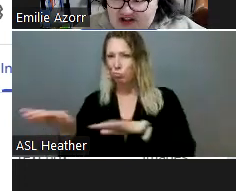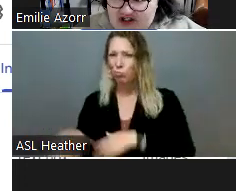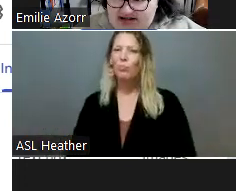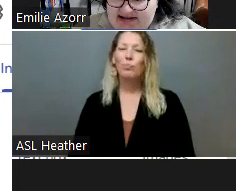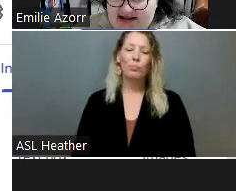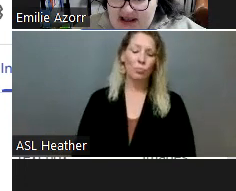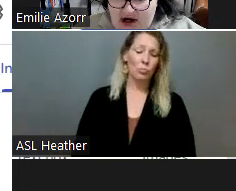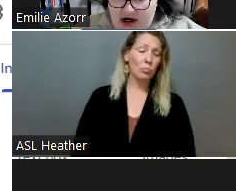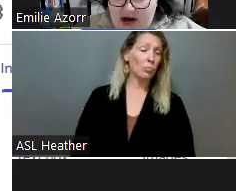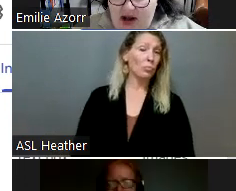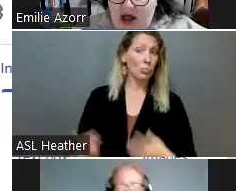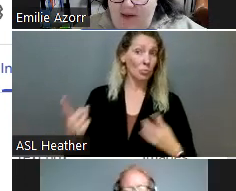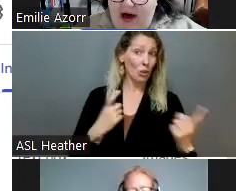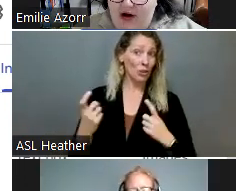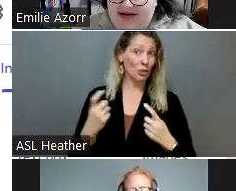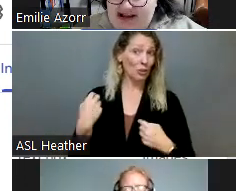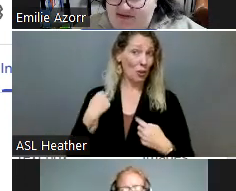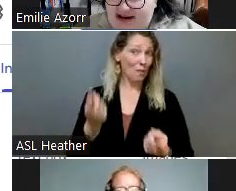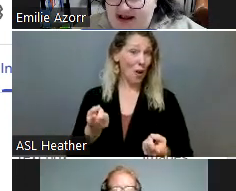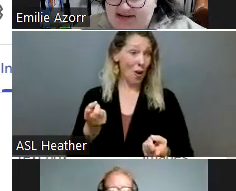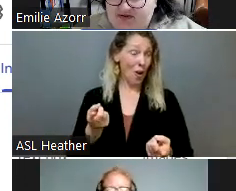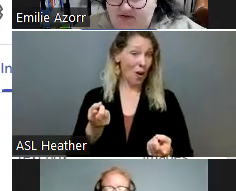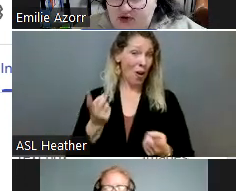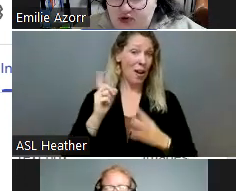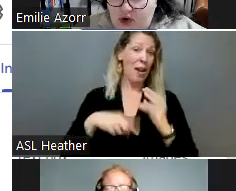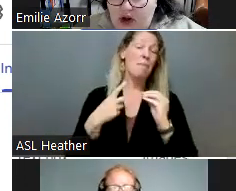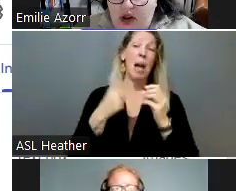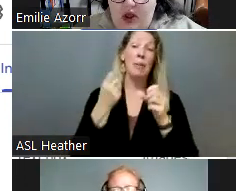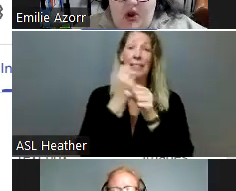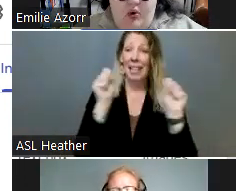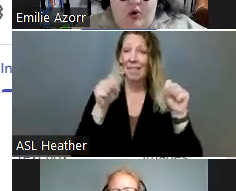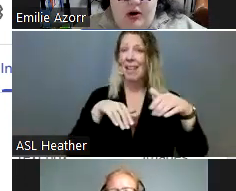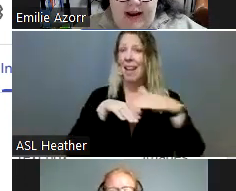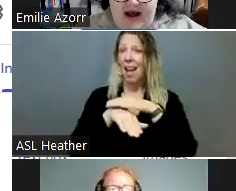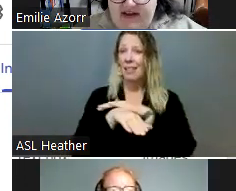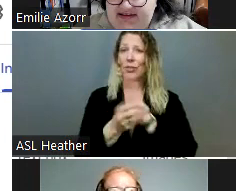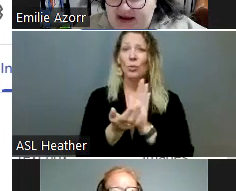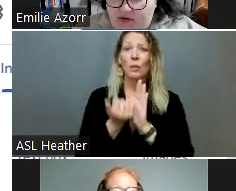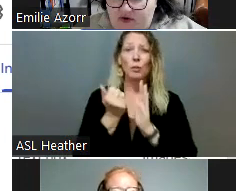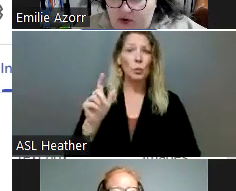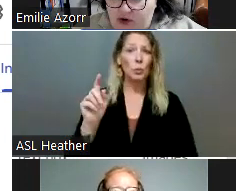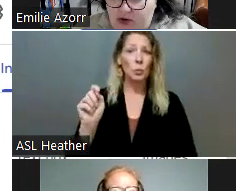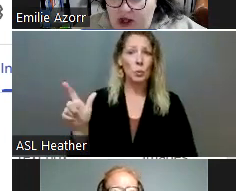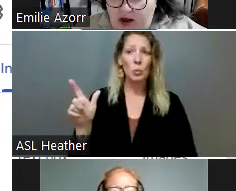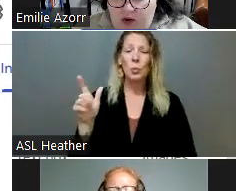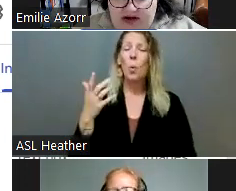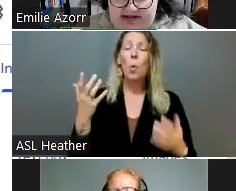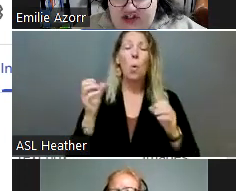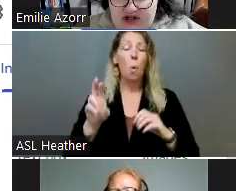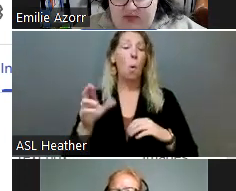Any questions here about our safety and access review tool or having a site review at